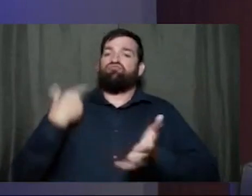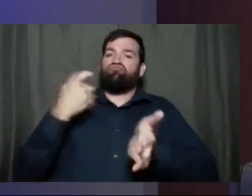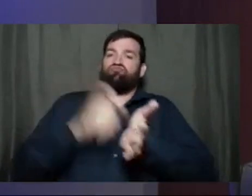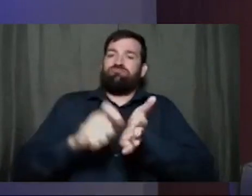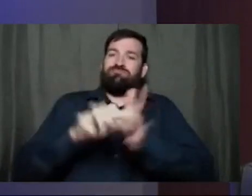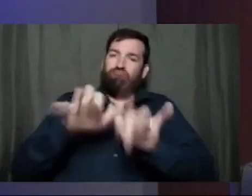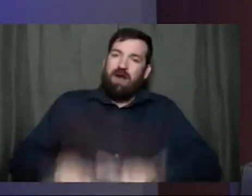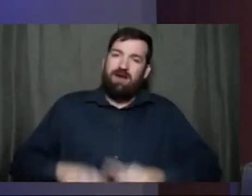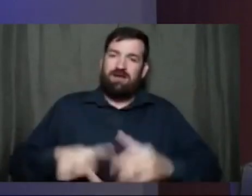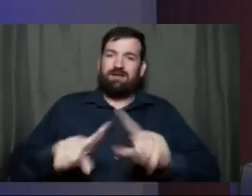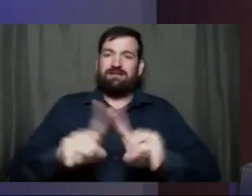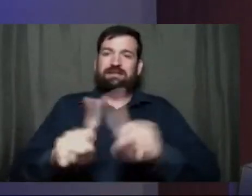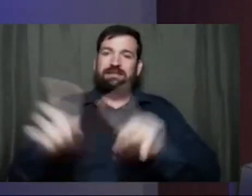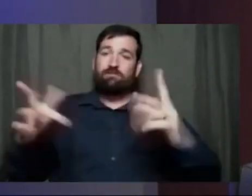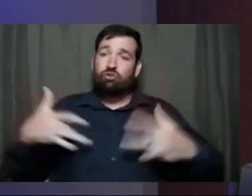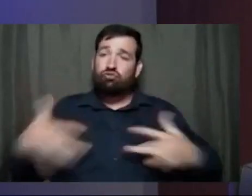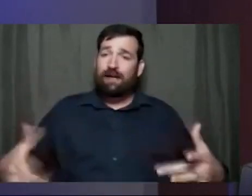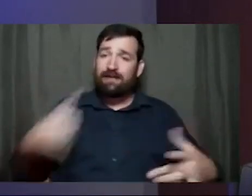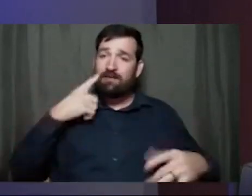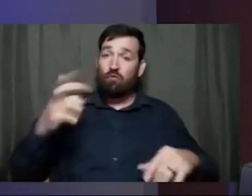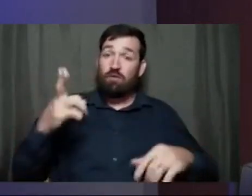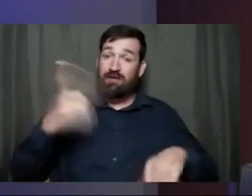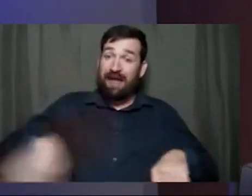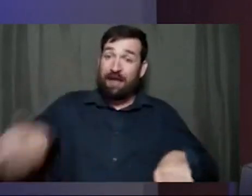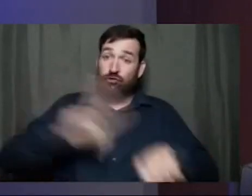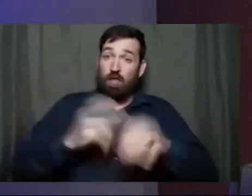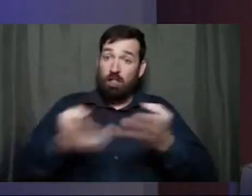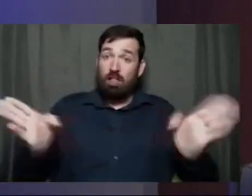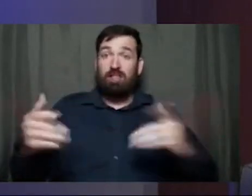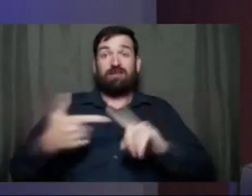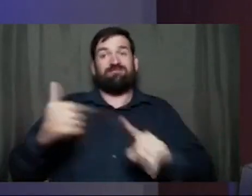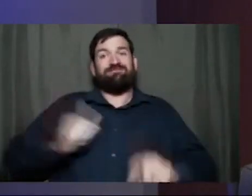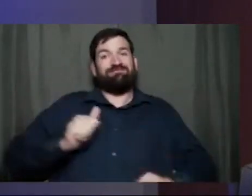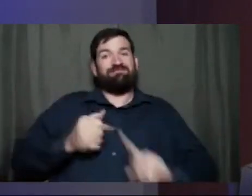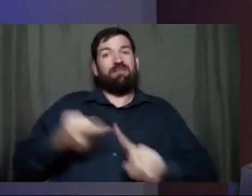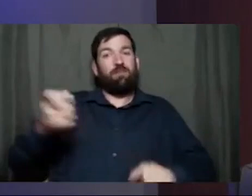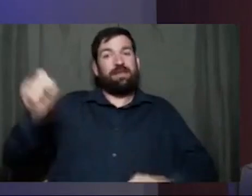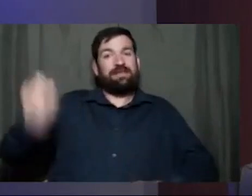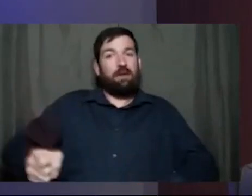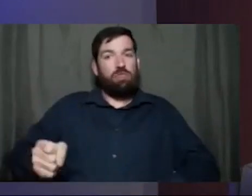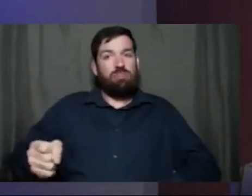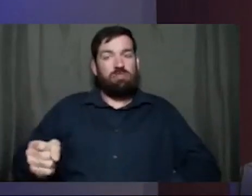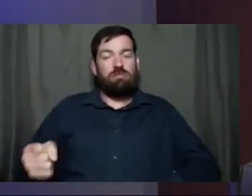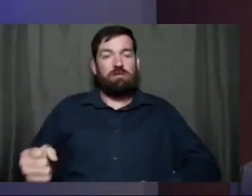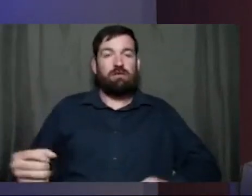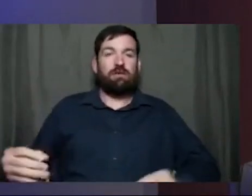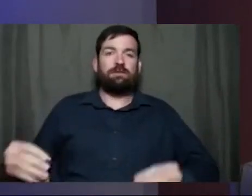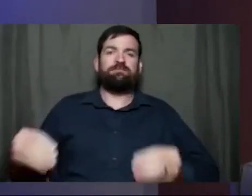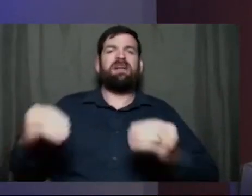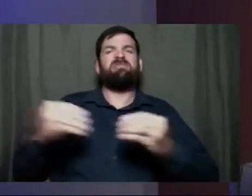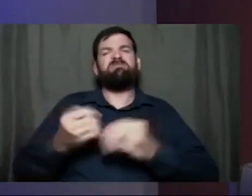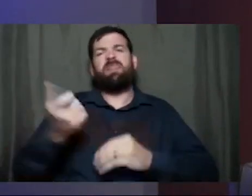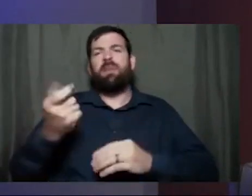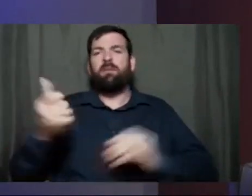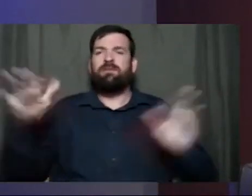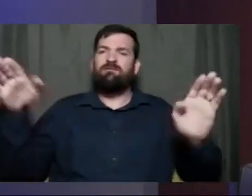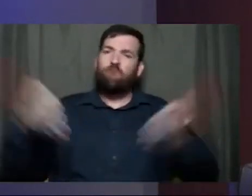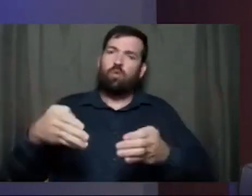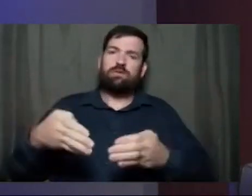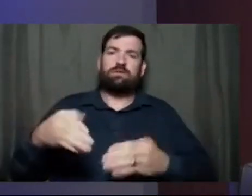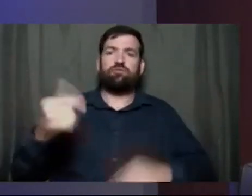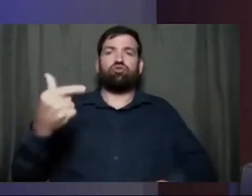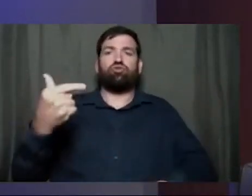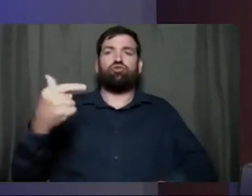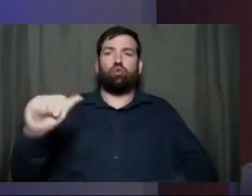exist on a national level, but because I come from the South, I do spend probably an extra bit of focus on the state of Georgia, where I came